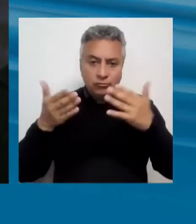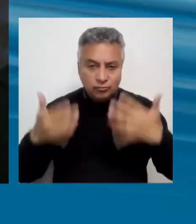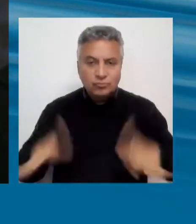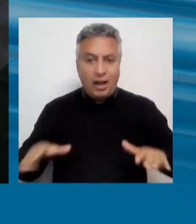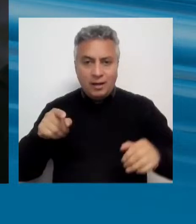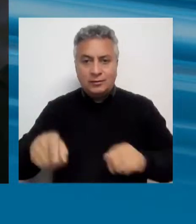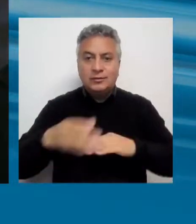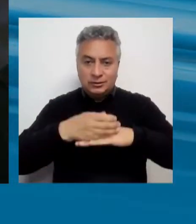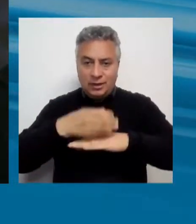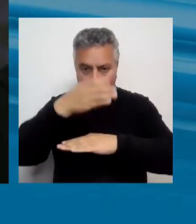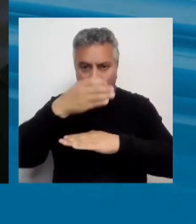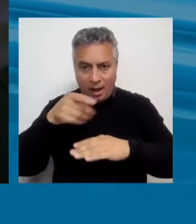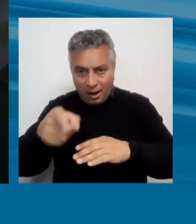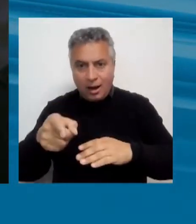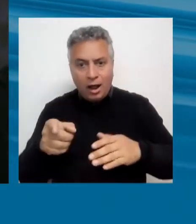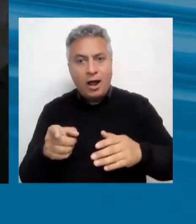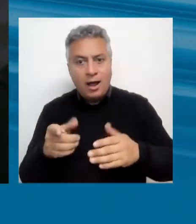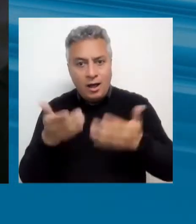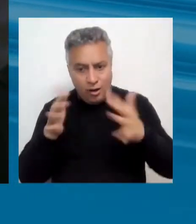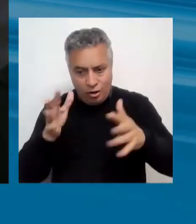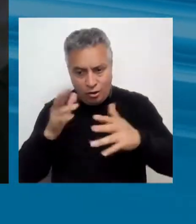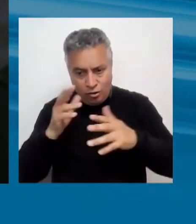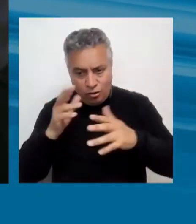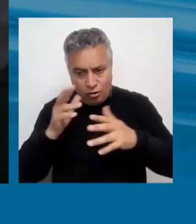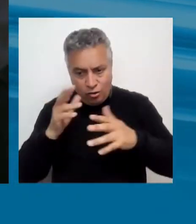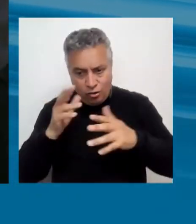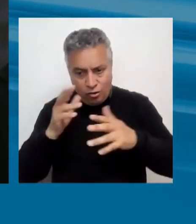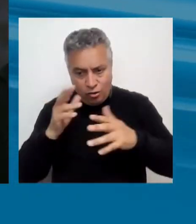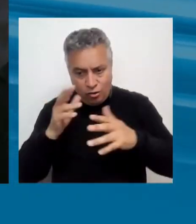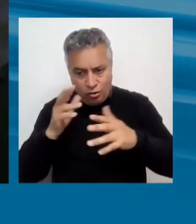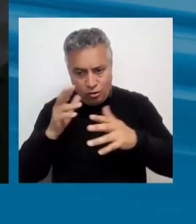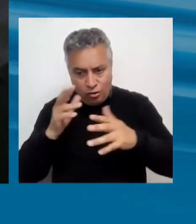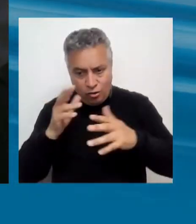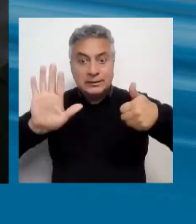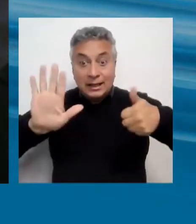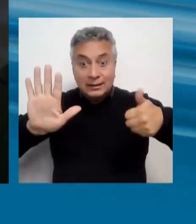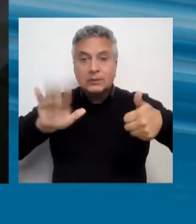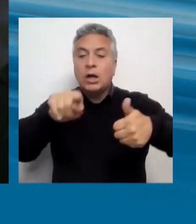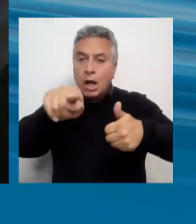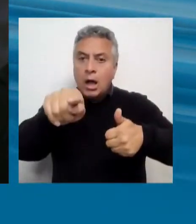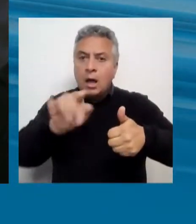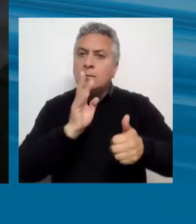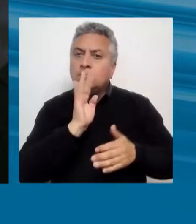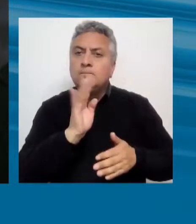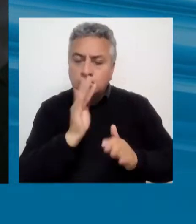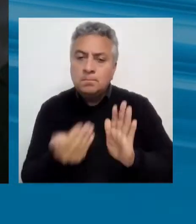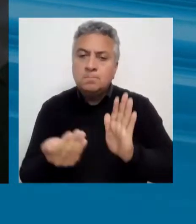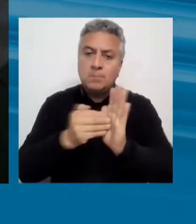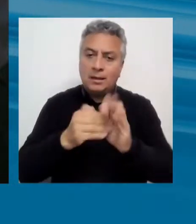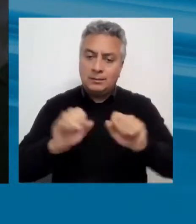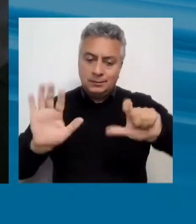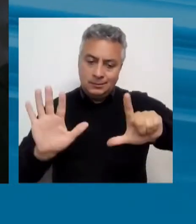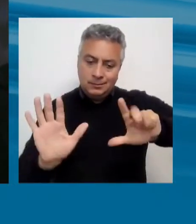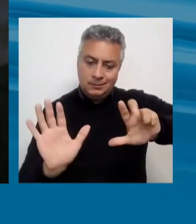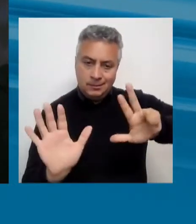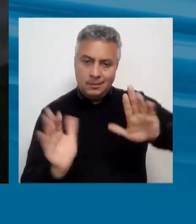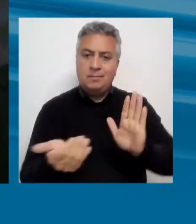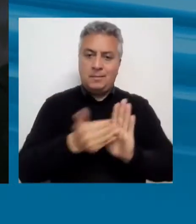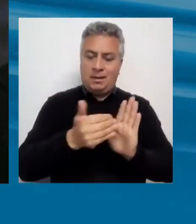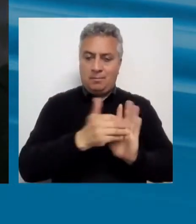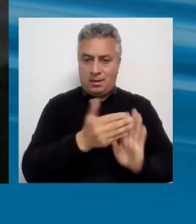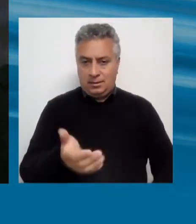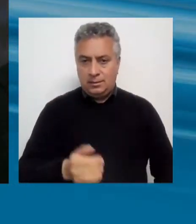been studied by ECLAC? With these questions, I would like to give the floor now to the members